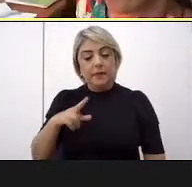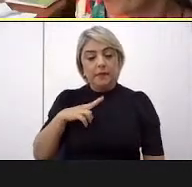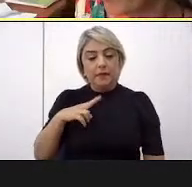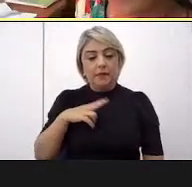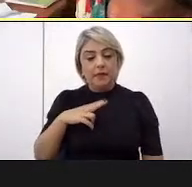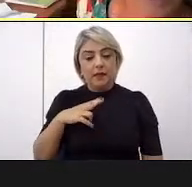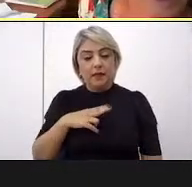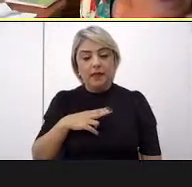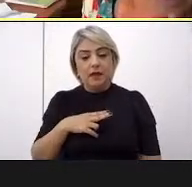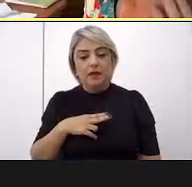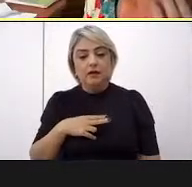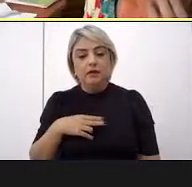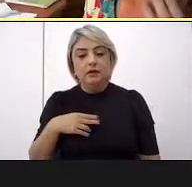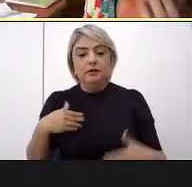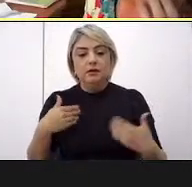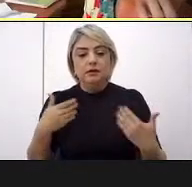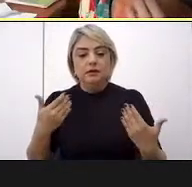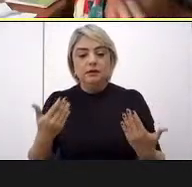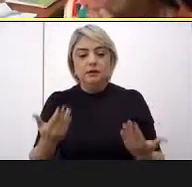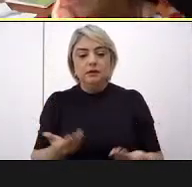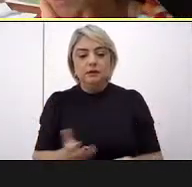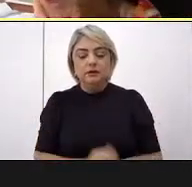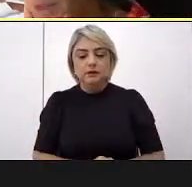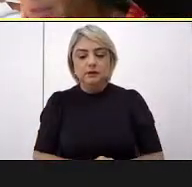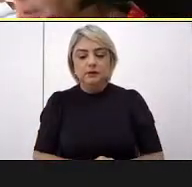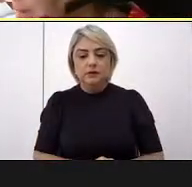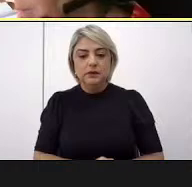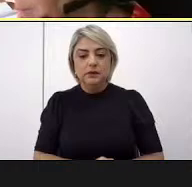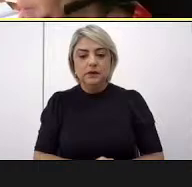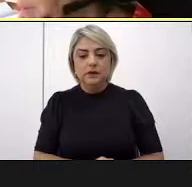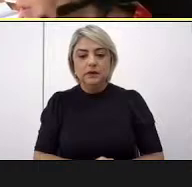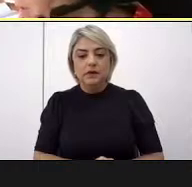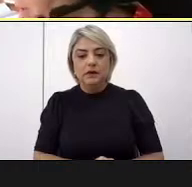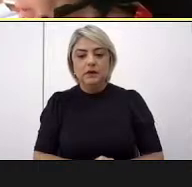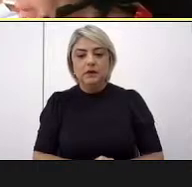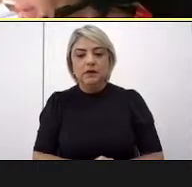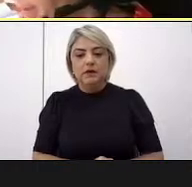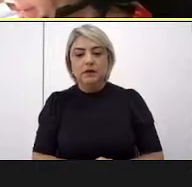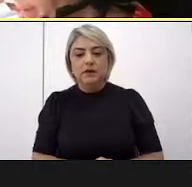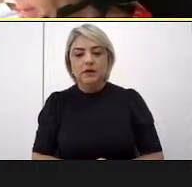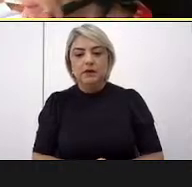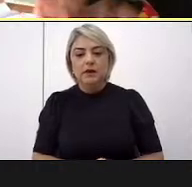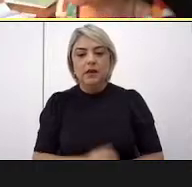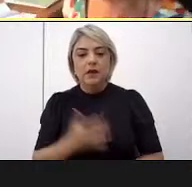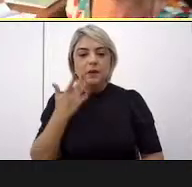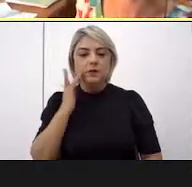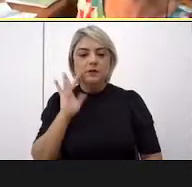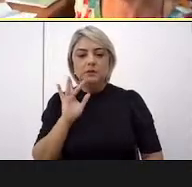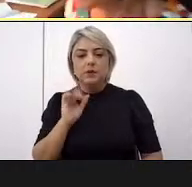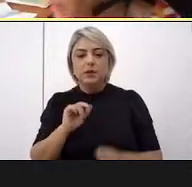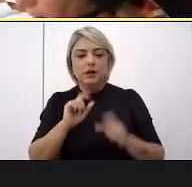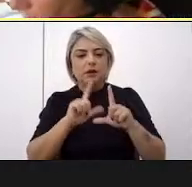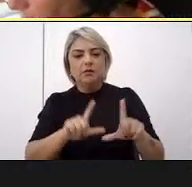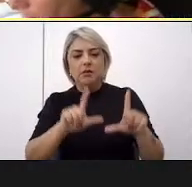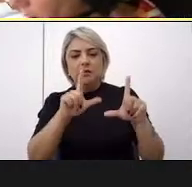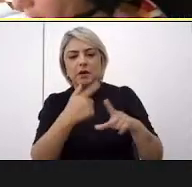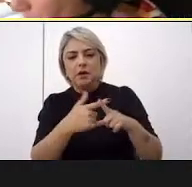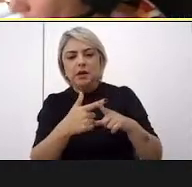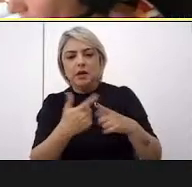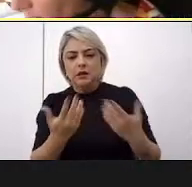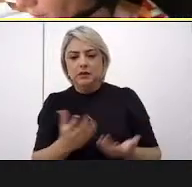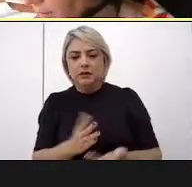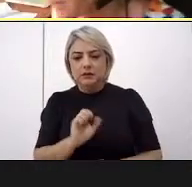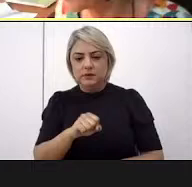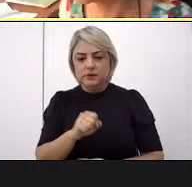the important. Oh, there is a problem. I don't know why the presentation. Oh yes, it's okay.